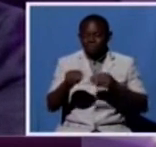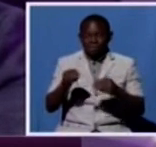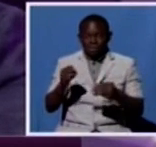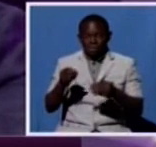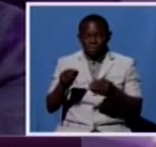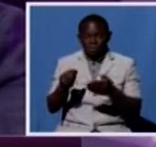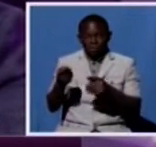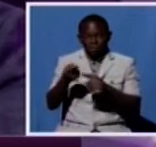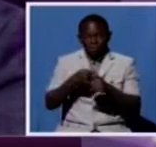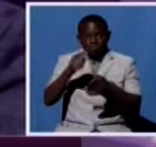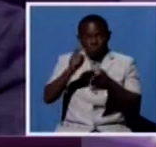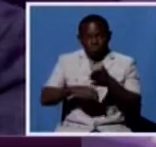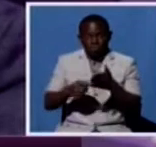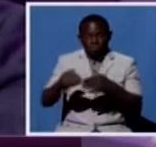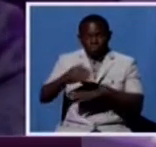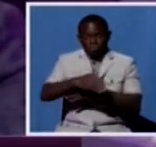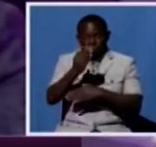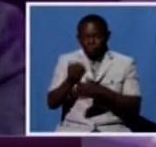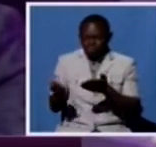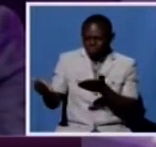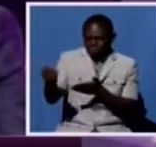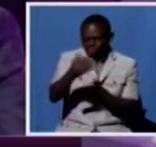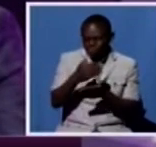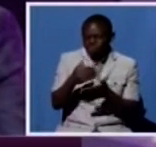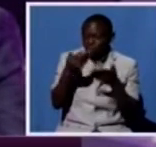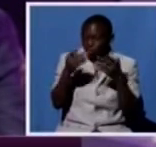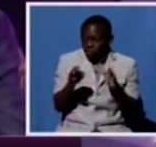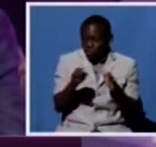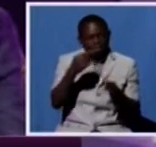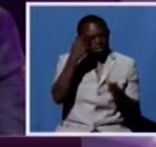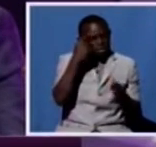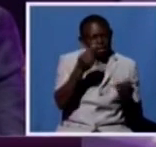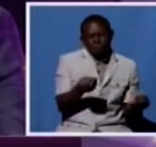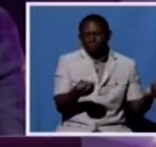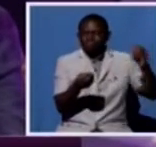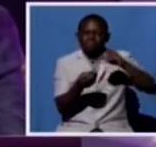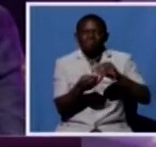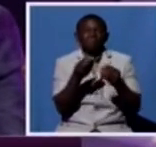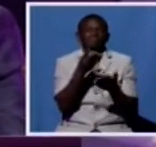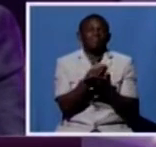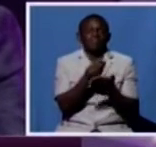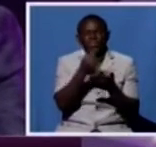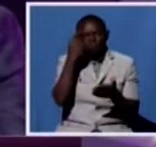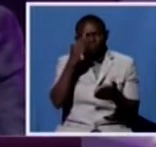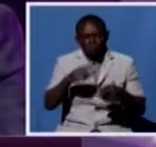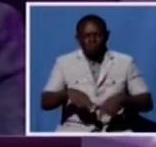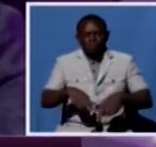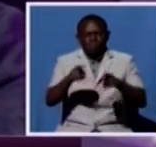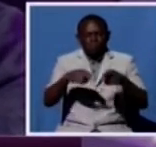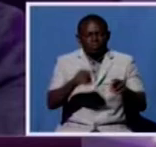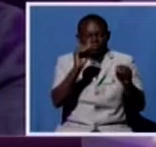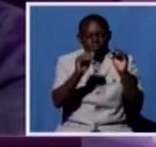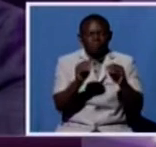we've collected, government has even added more to ensure that most of these roads are put in maintainable condition.